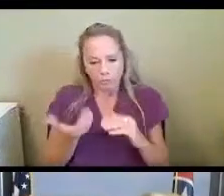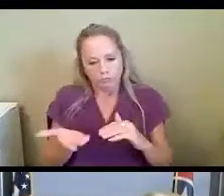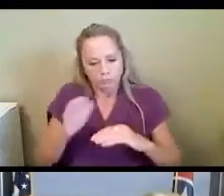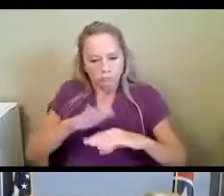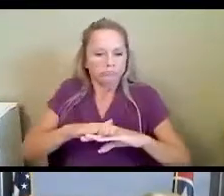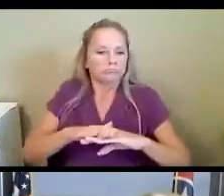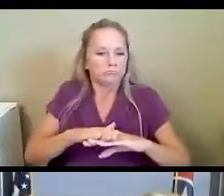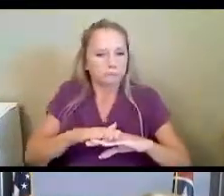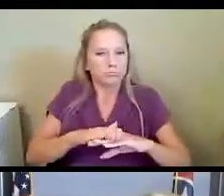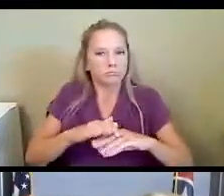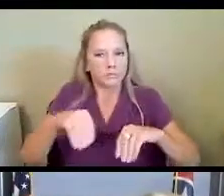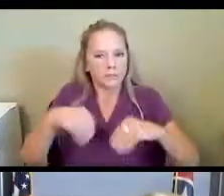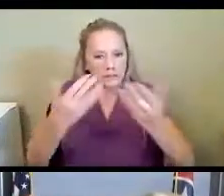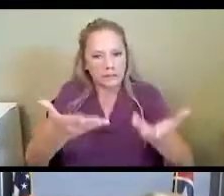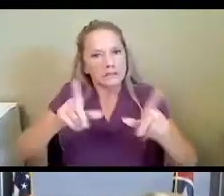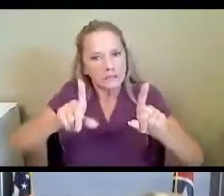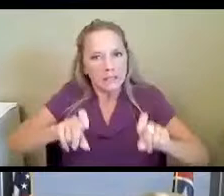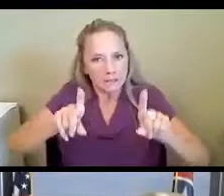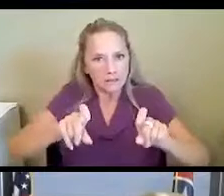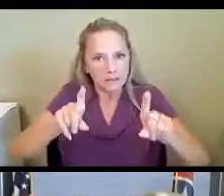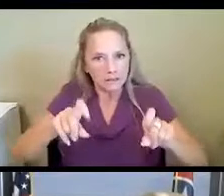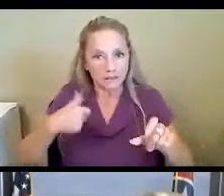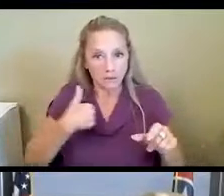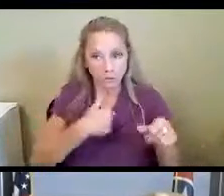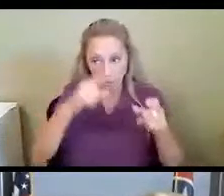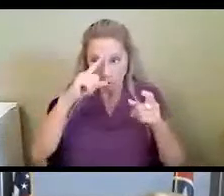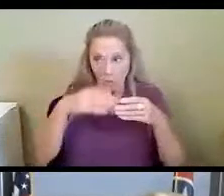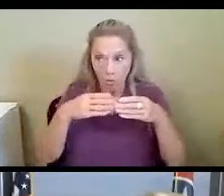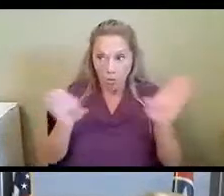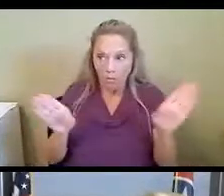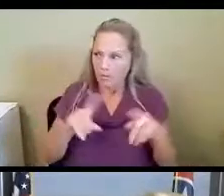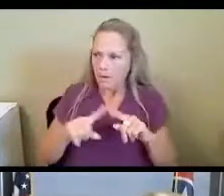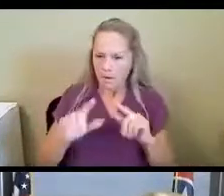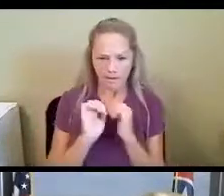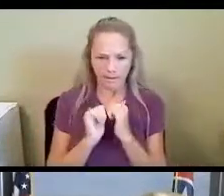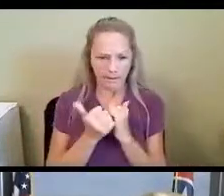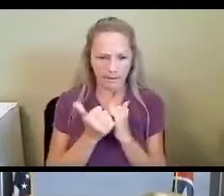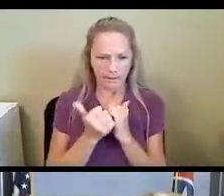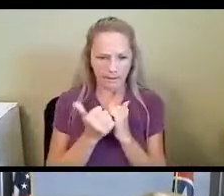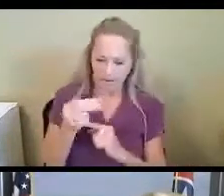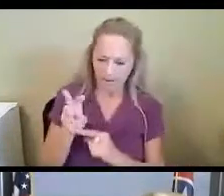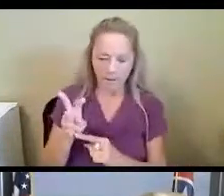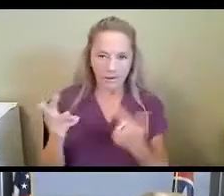testing, we're open to it, but we haven't come up with any.